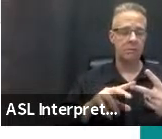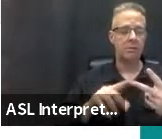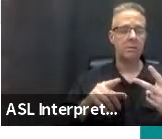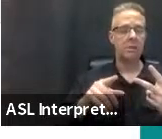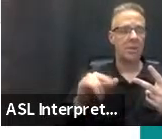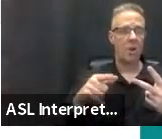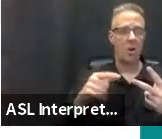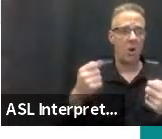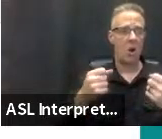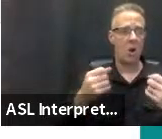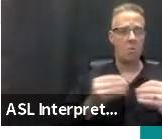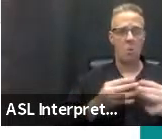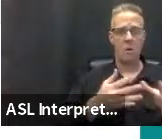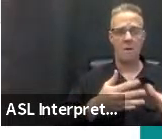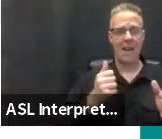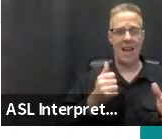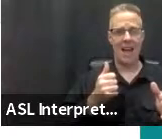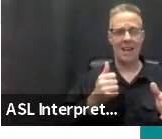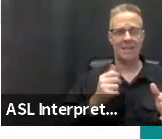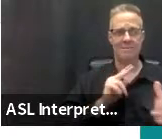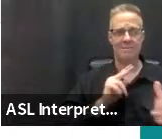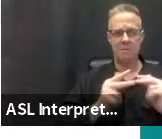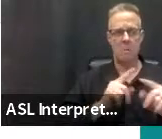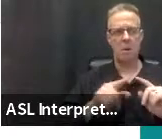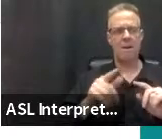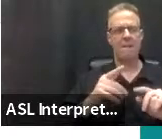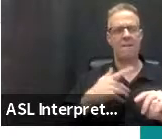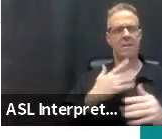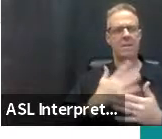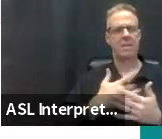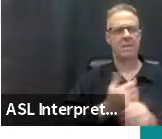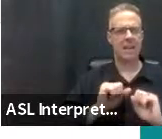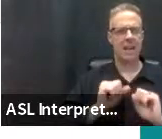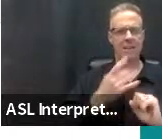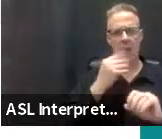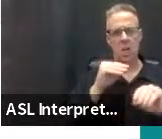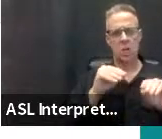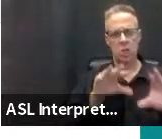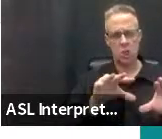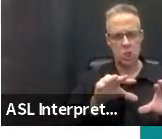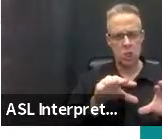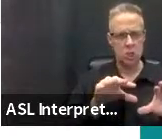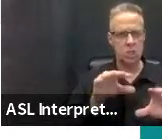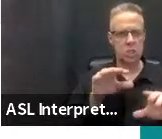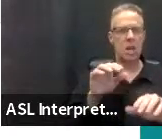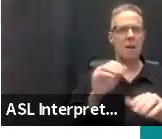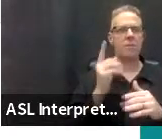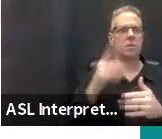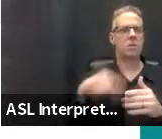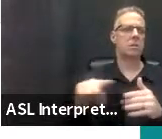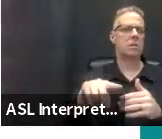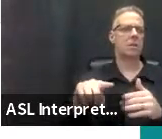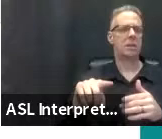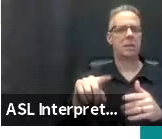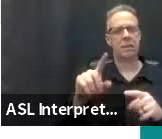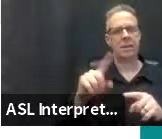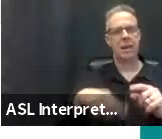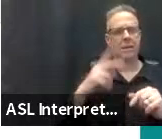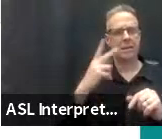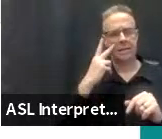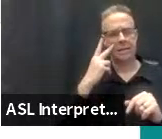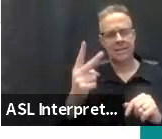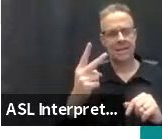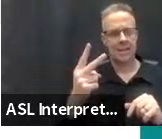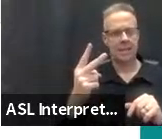those cars are moving fast over there, but I think there's a perception of safety of headlights and people potentially able to see the